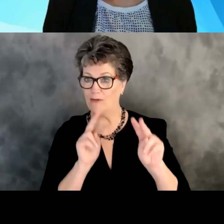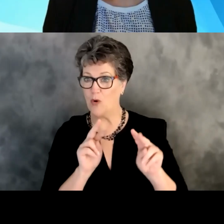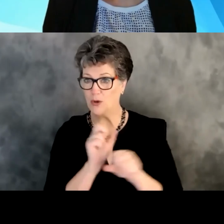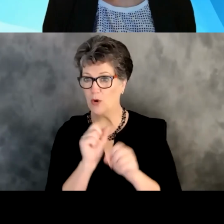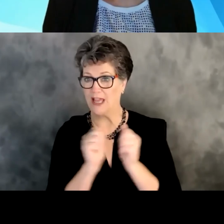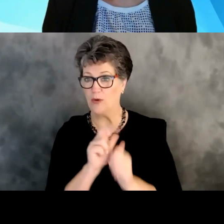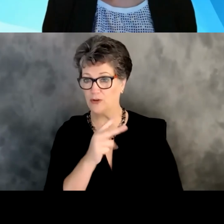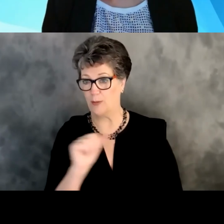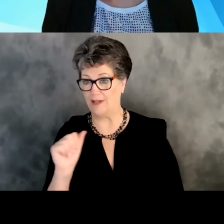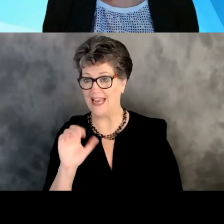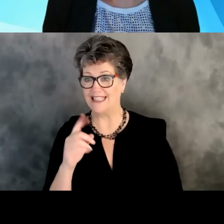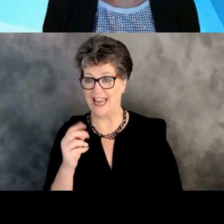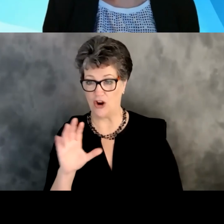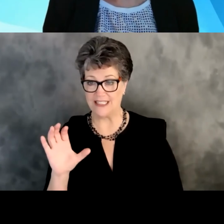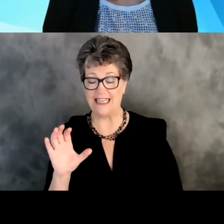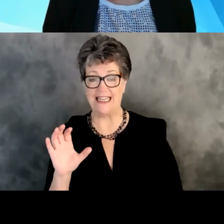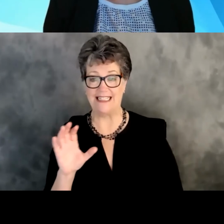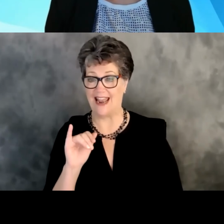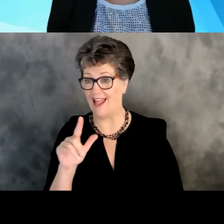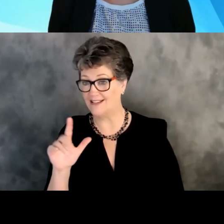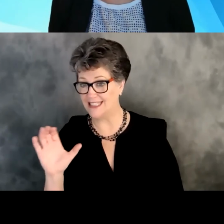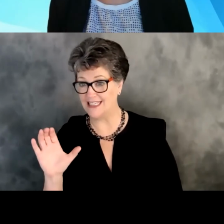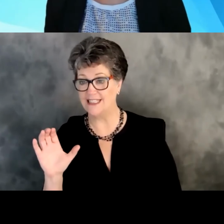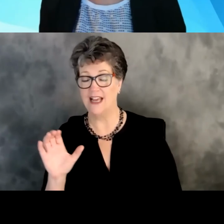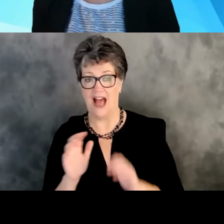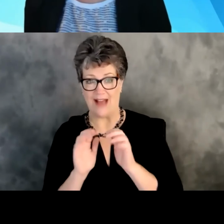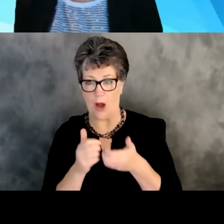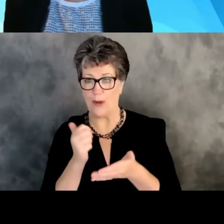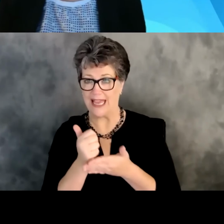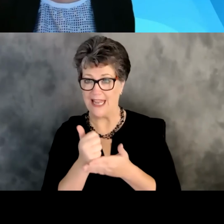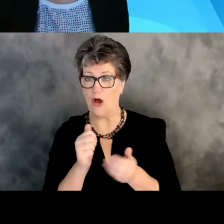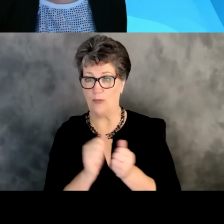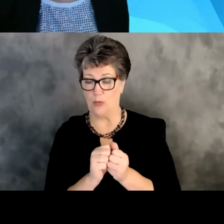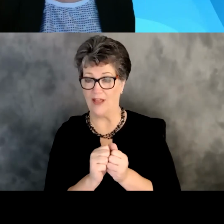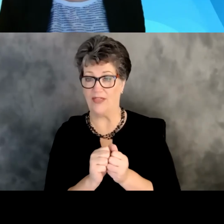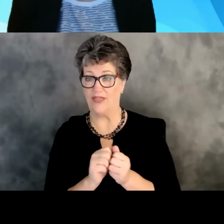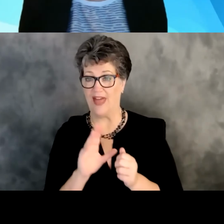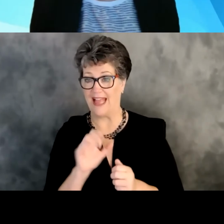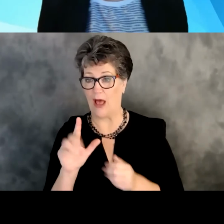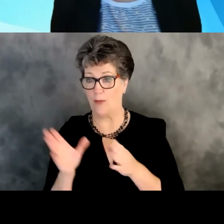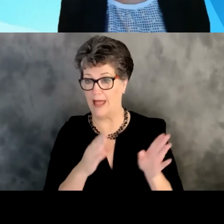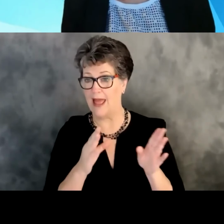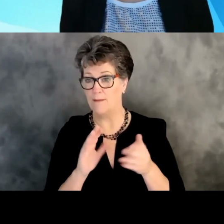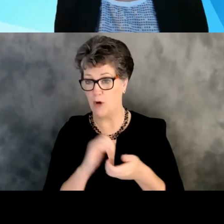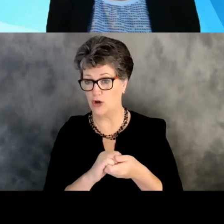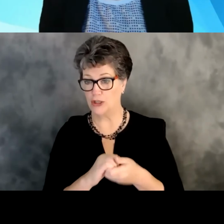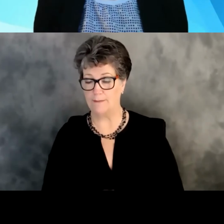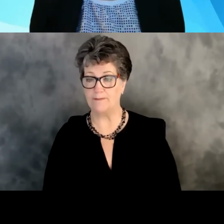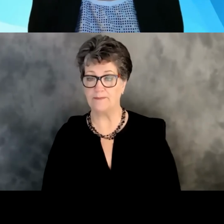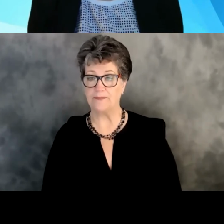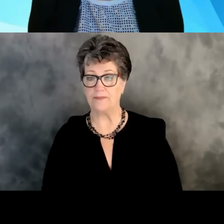with AAAs and ADRC and ILC on how we can help with health plan partnerships. We, in fact, are